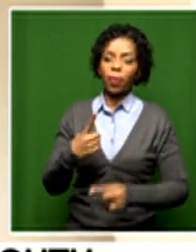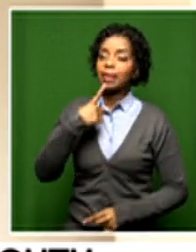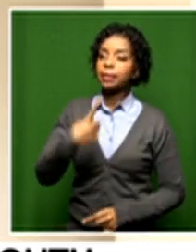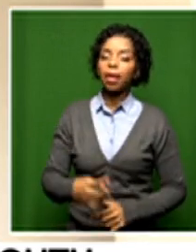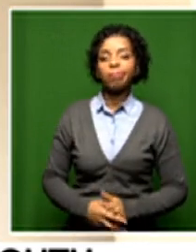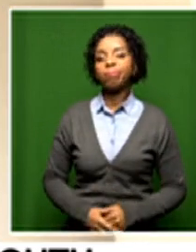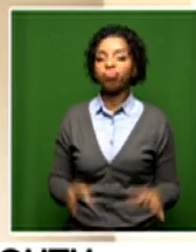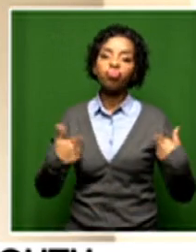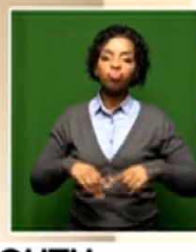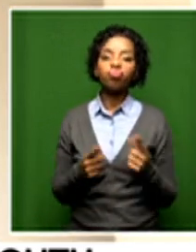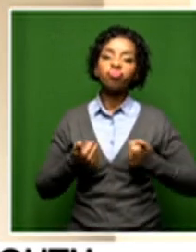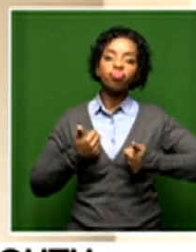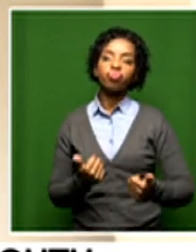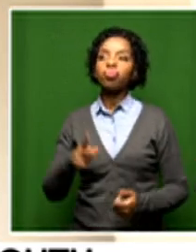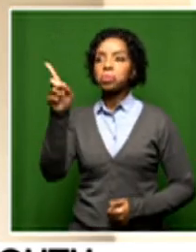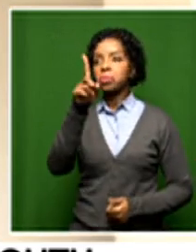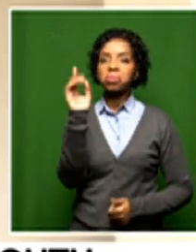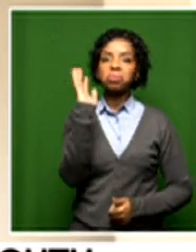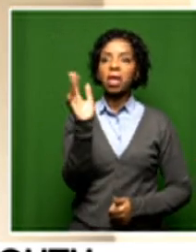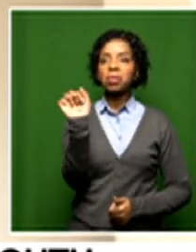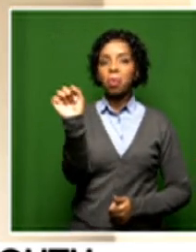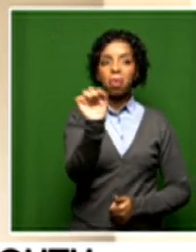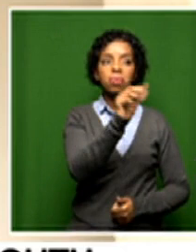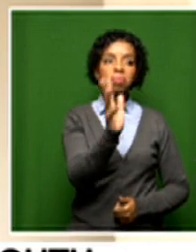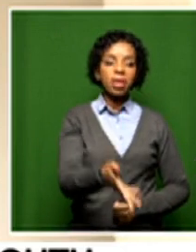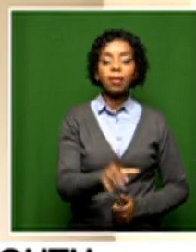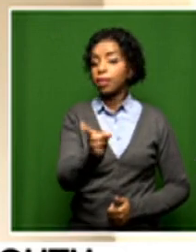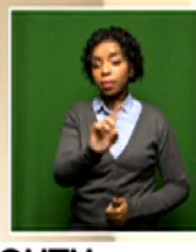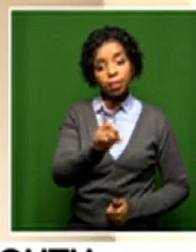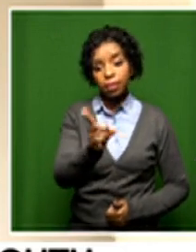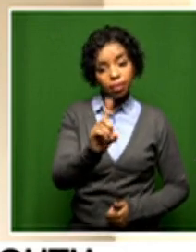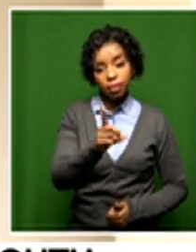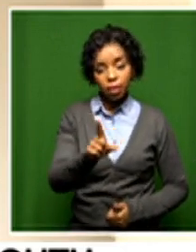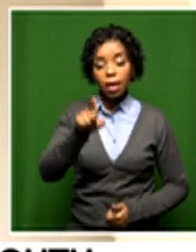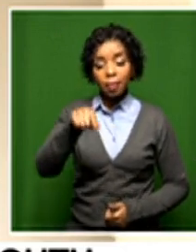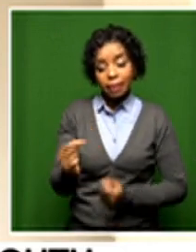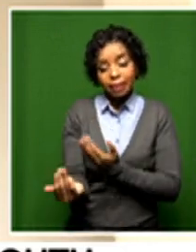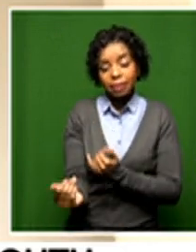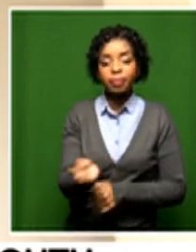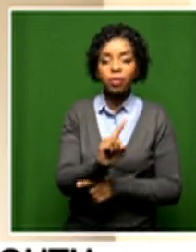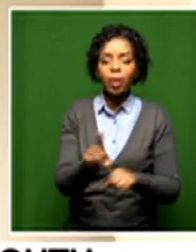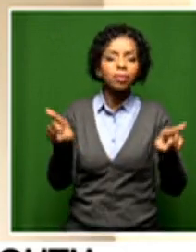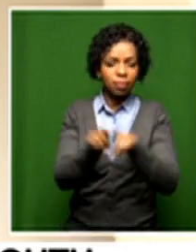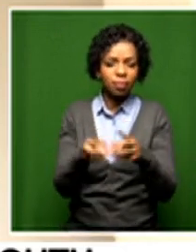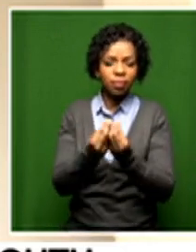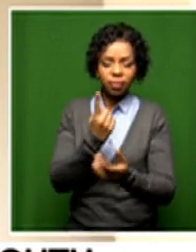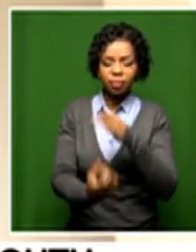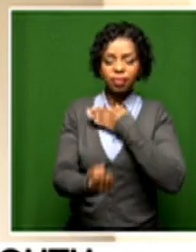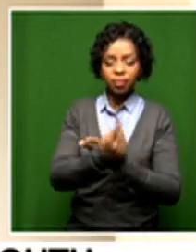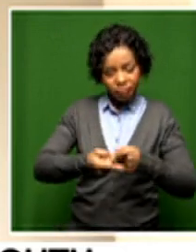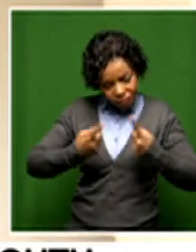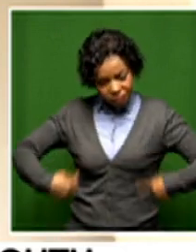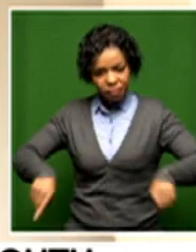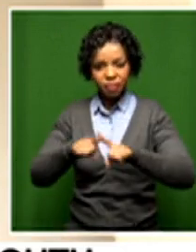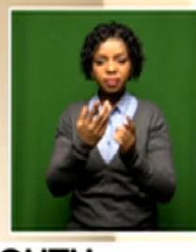we'll be different than the rest of the other countries in the world. So we must expect that the same thing can happen to us unless we ensure that